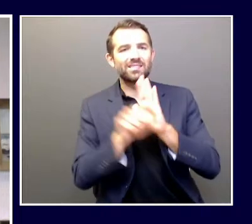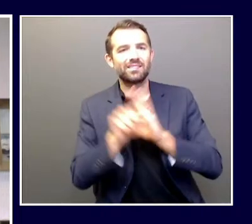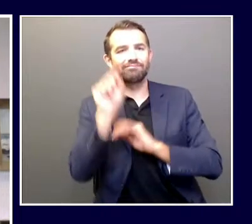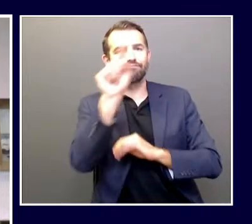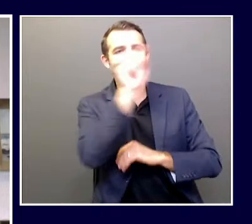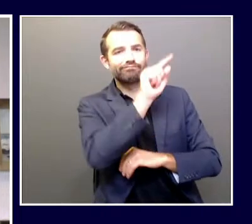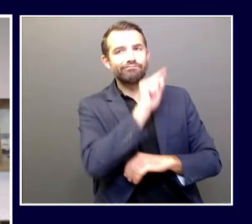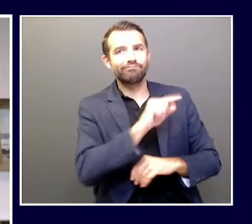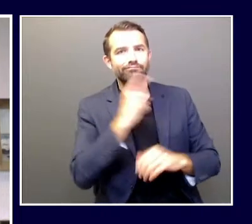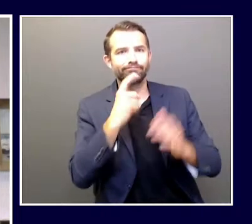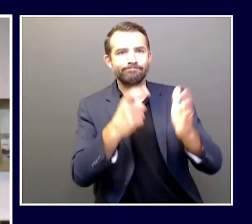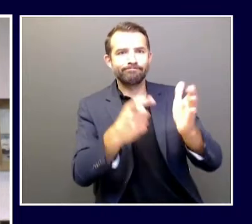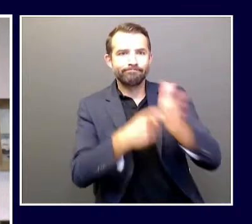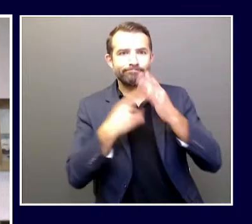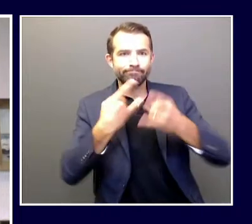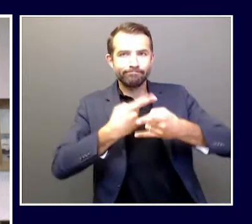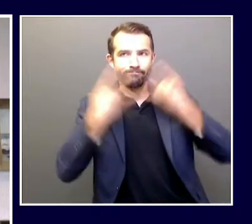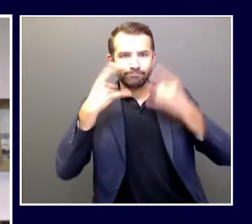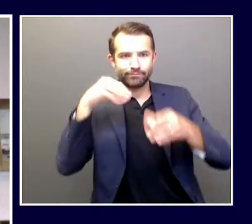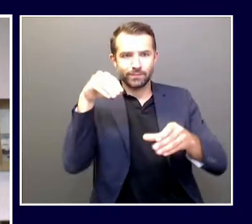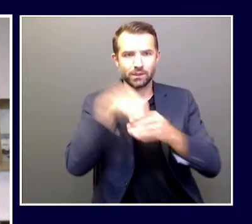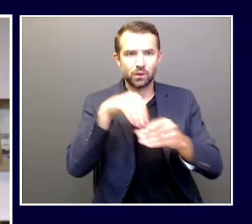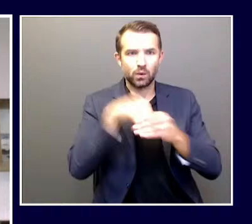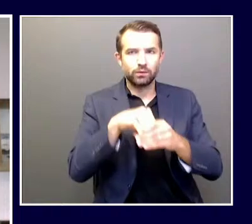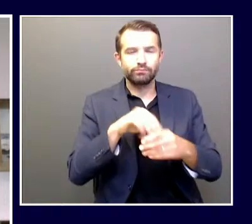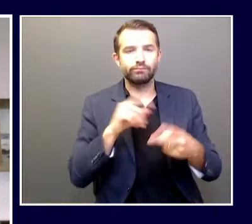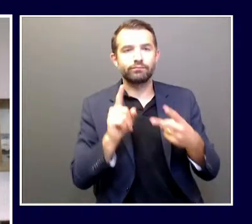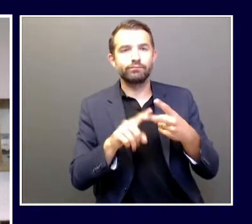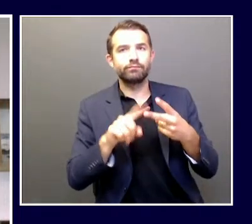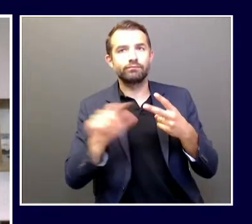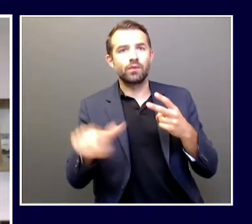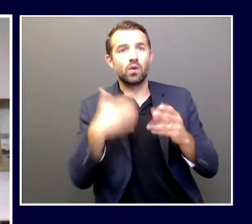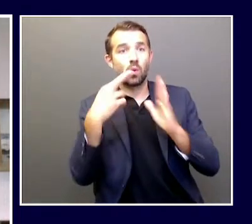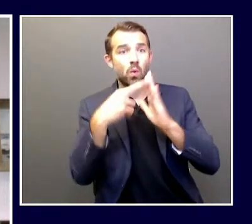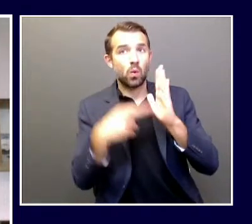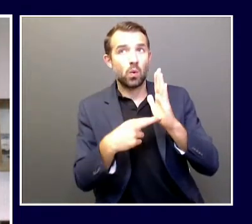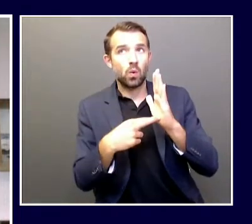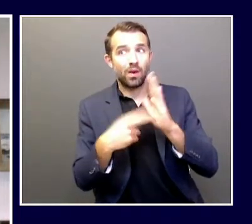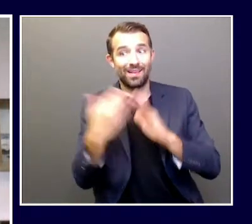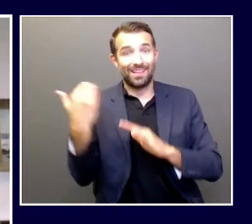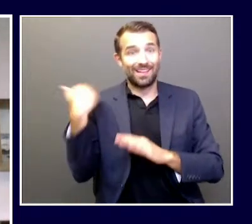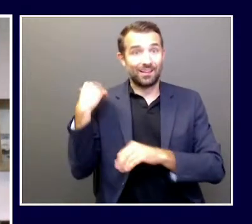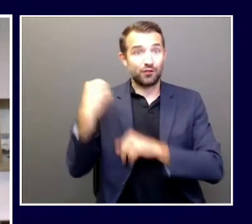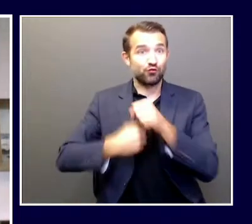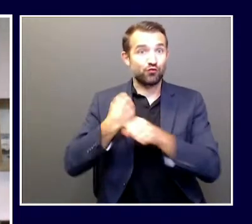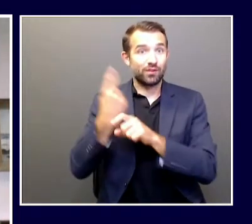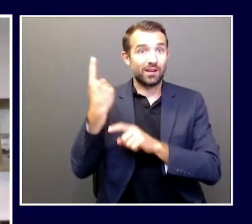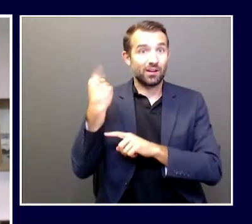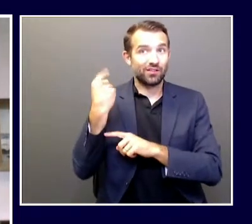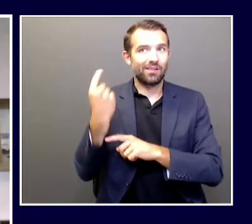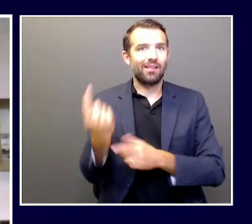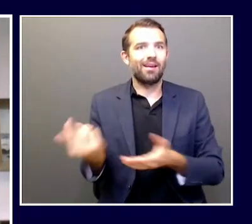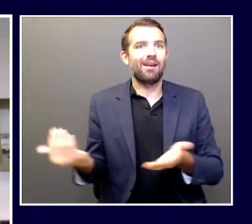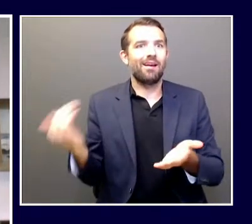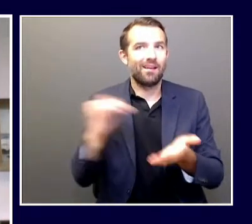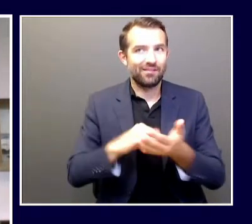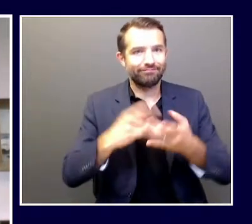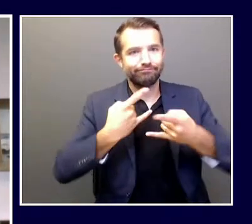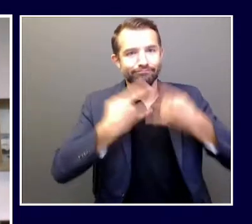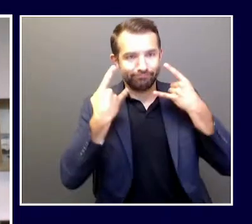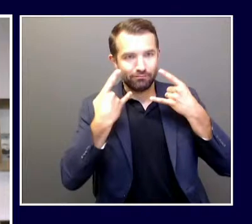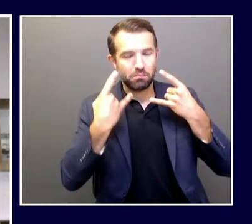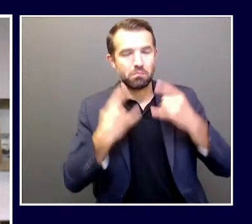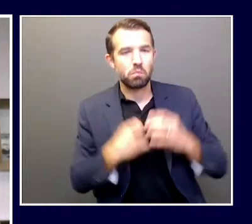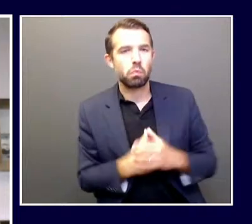or other kinds of guidelines that we associate probably more with the early pre-vaccination stages of the